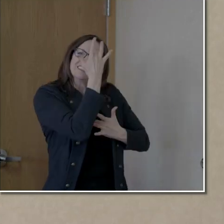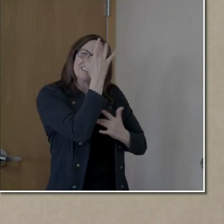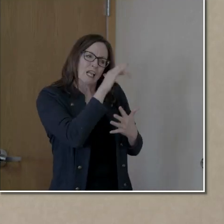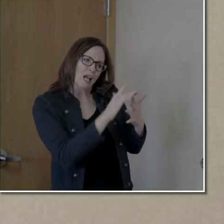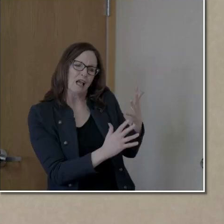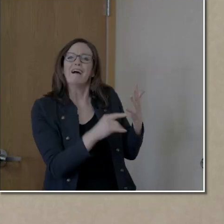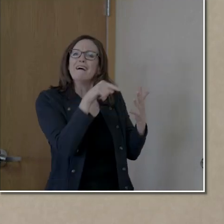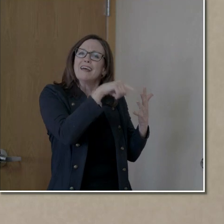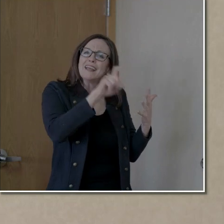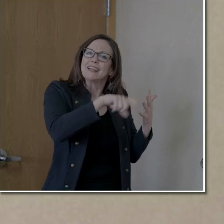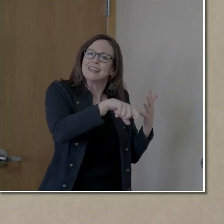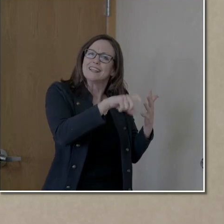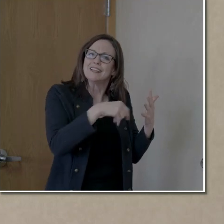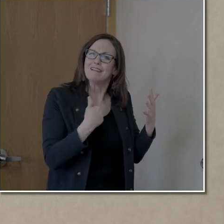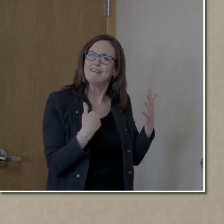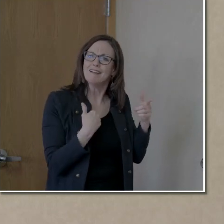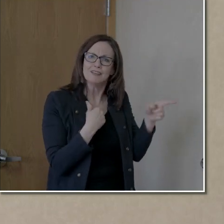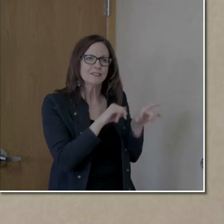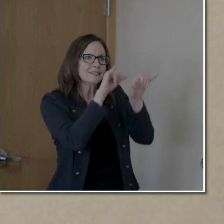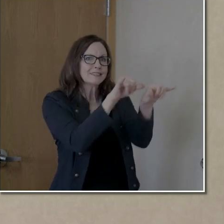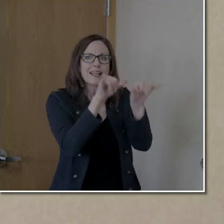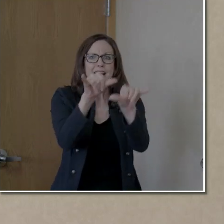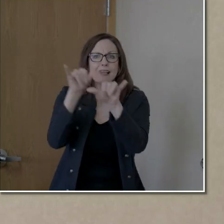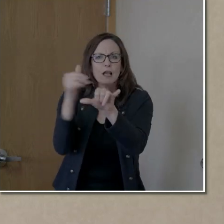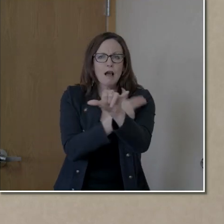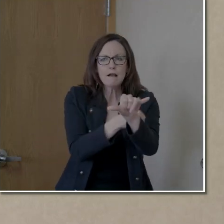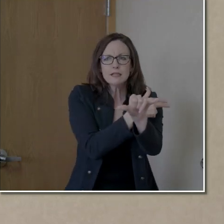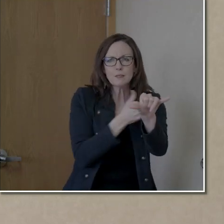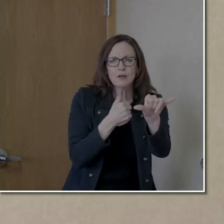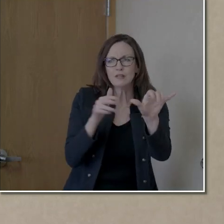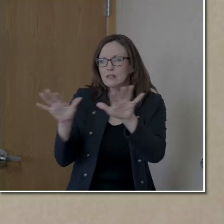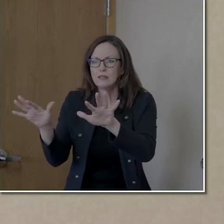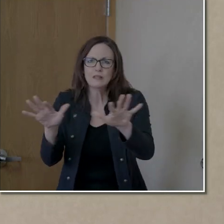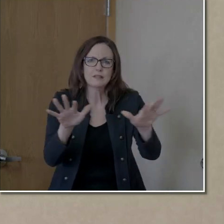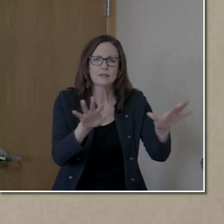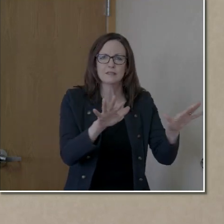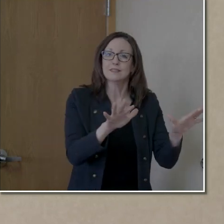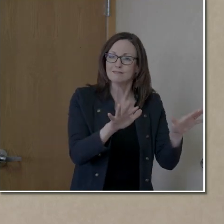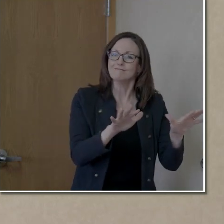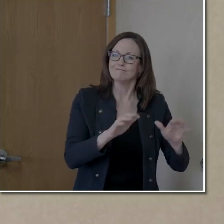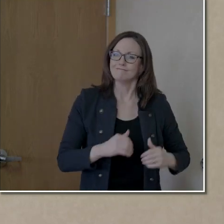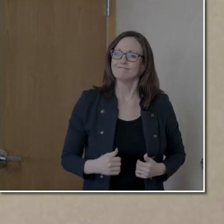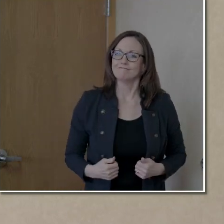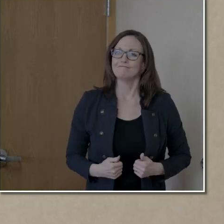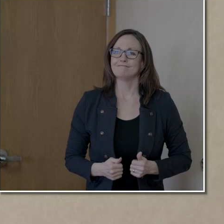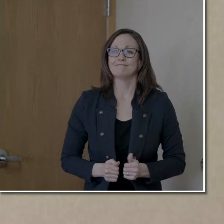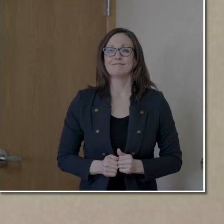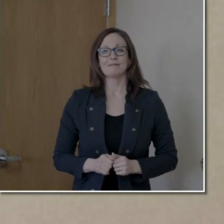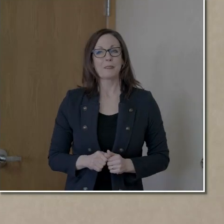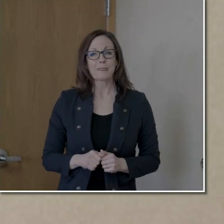facility in Milwaukee. We have also tackled shortages of personal protective equipment, or